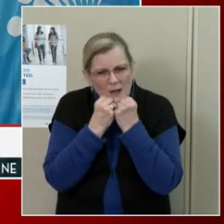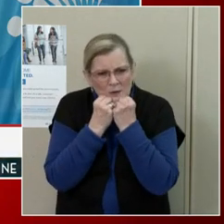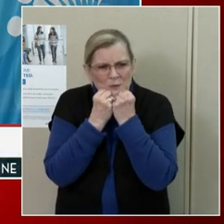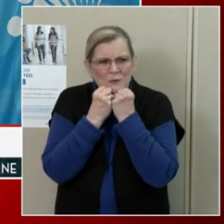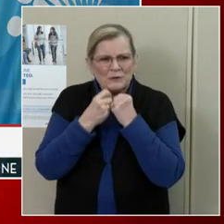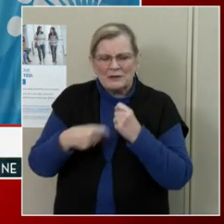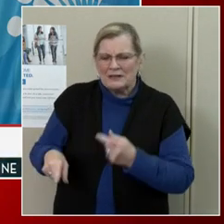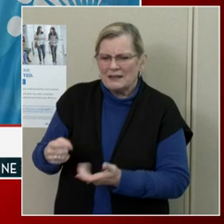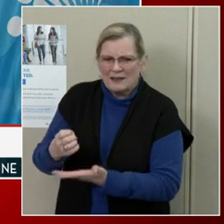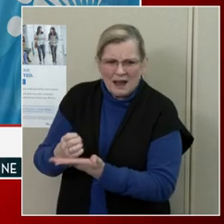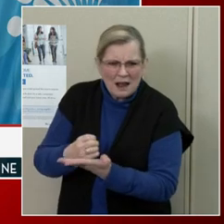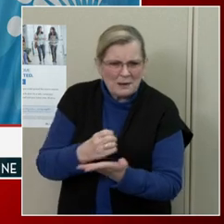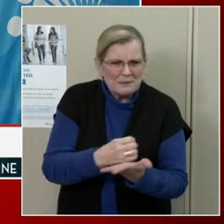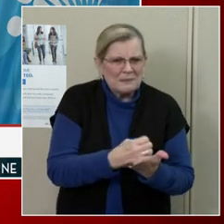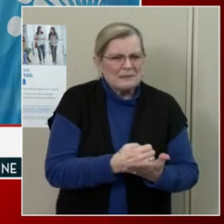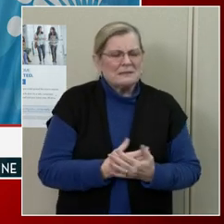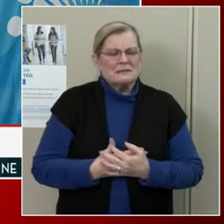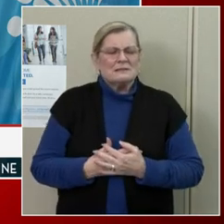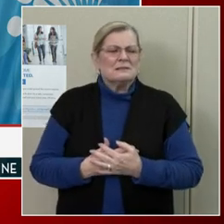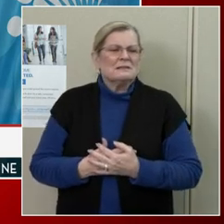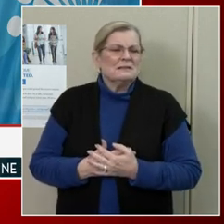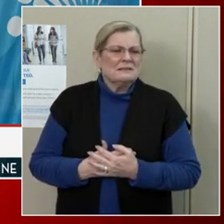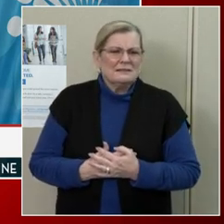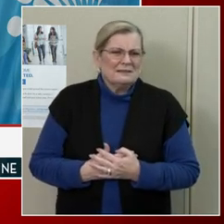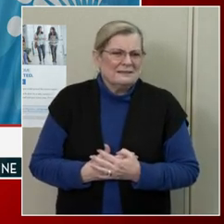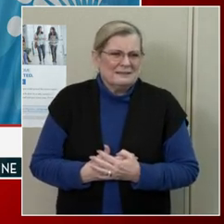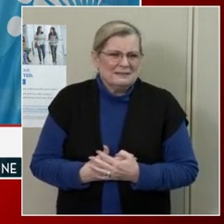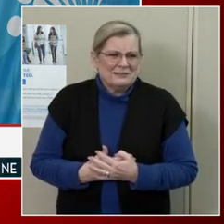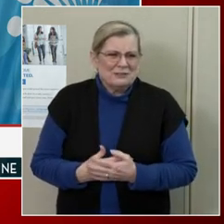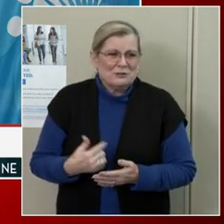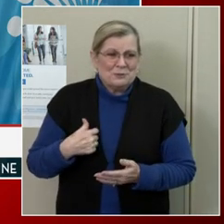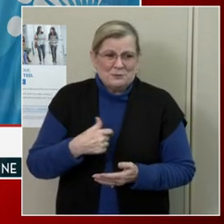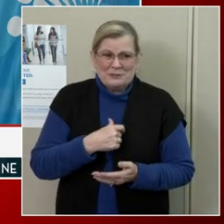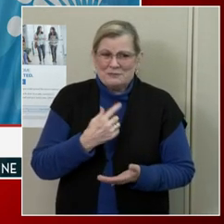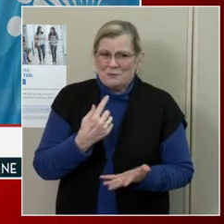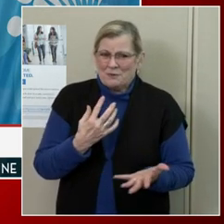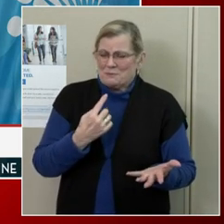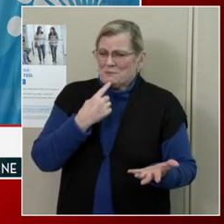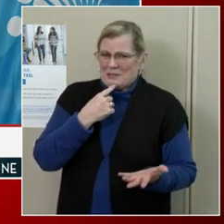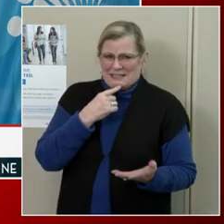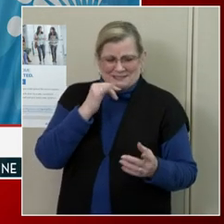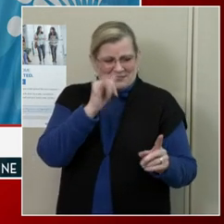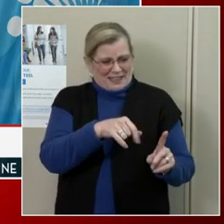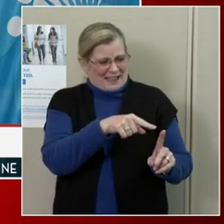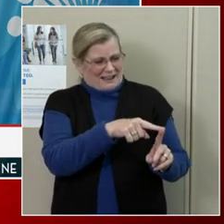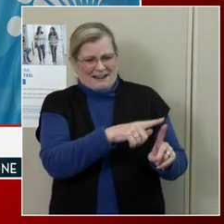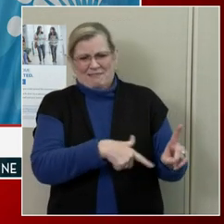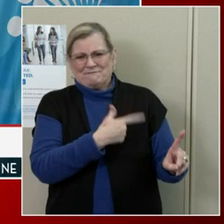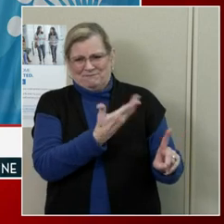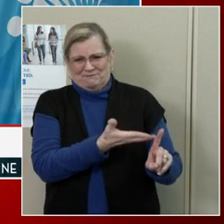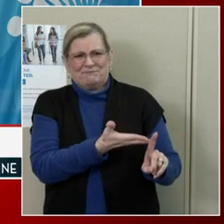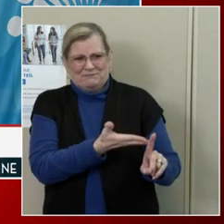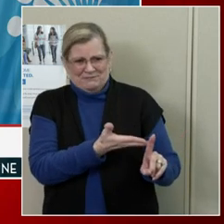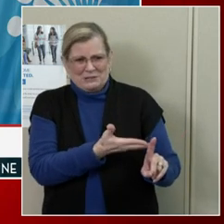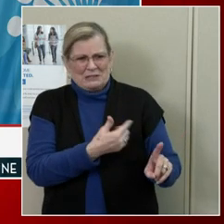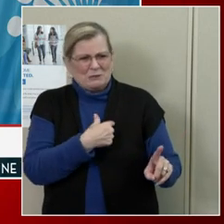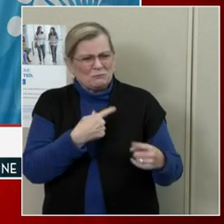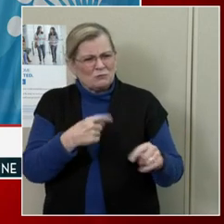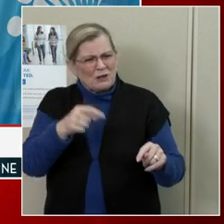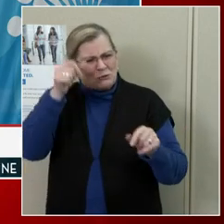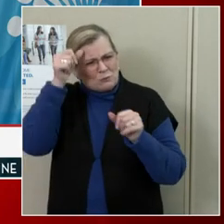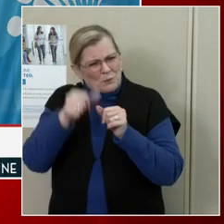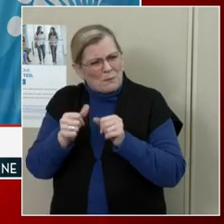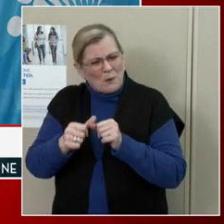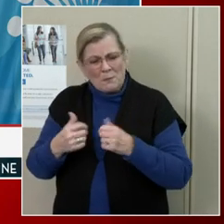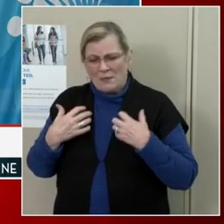like, in terms of what it would take for us to get back to a place where we were still vigilant about our overall health and well-being, but